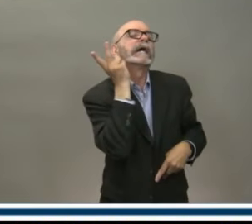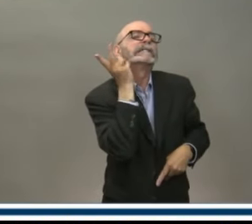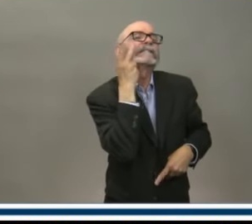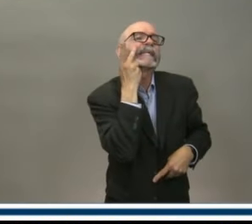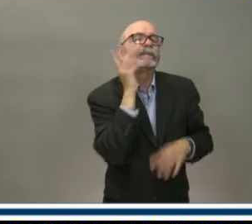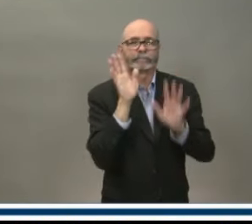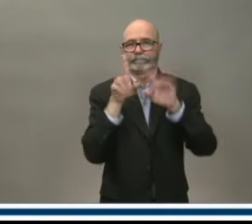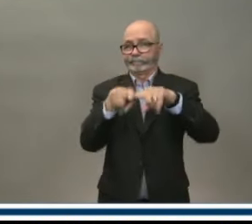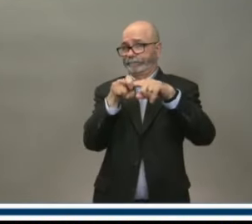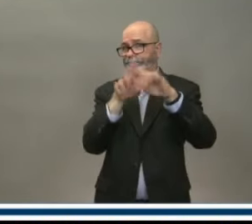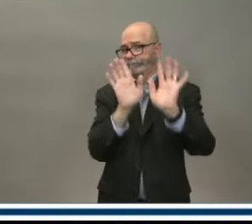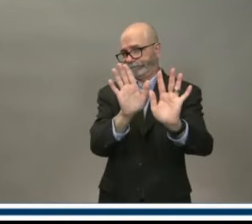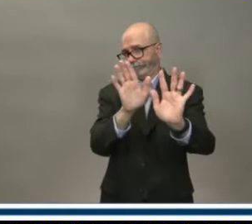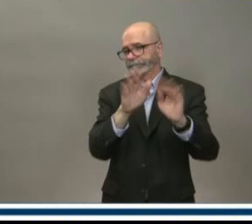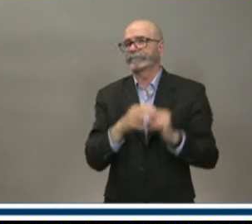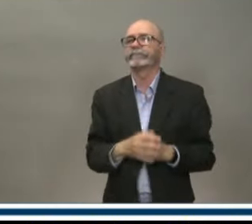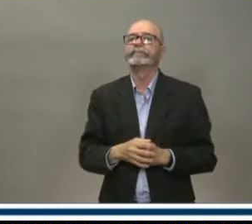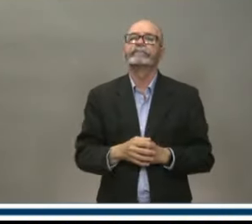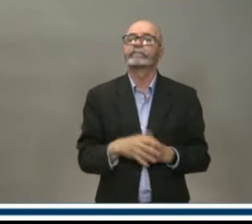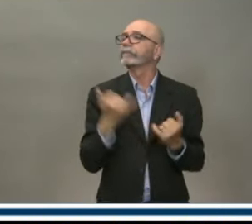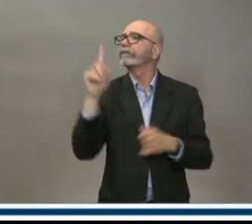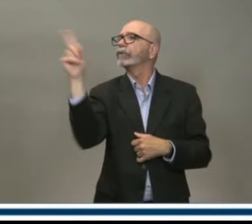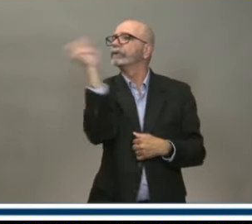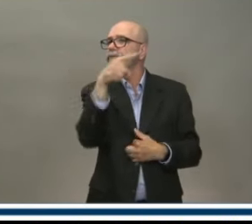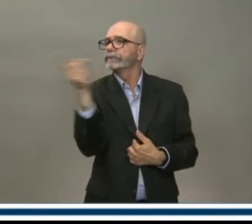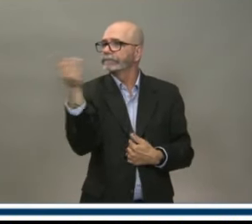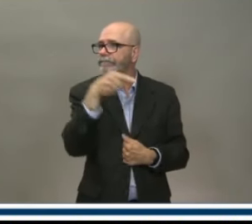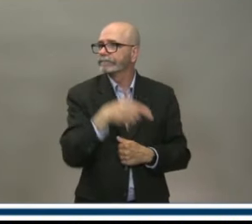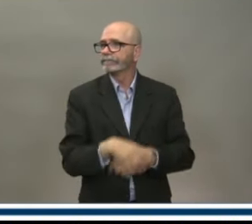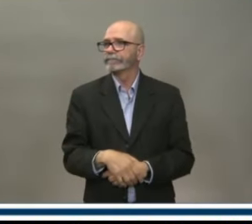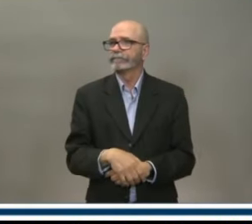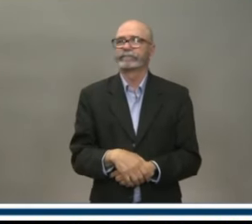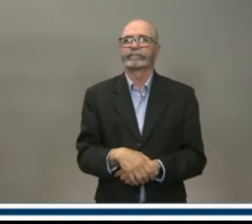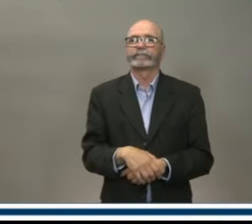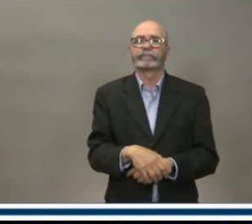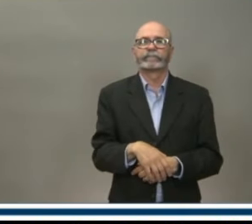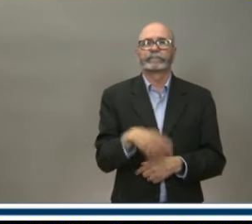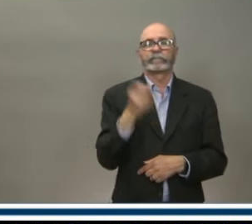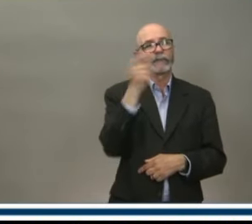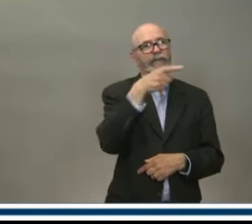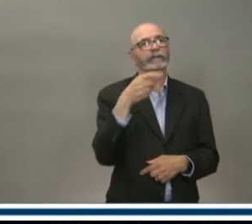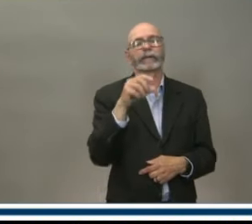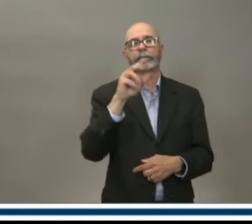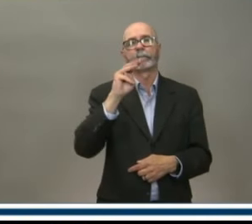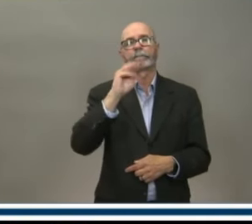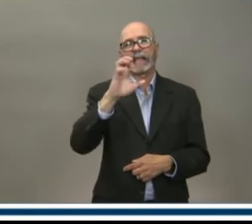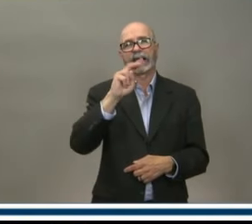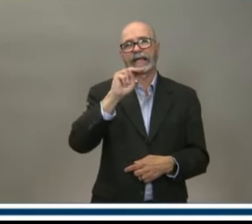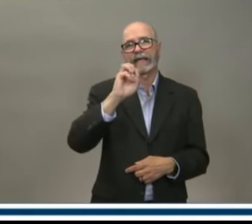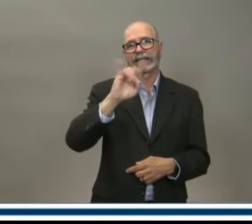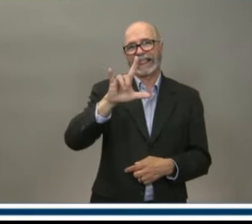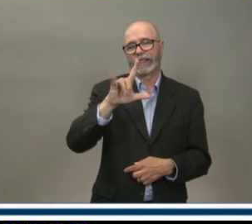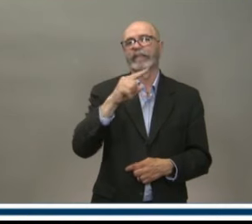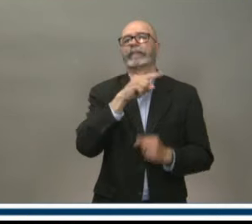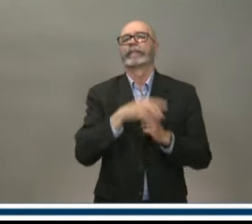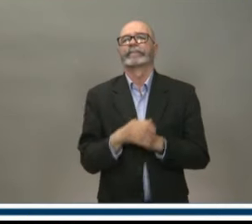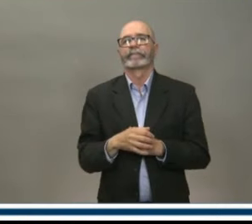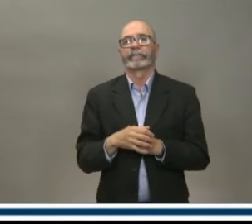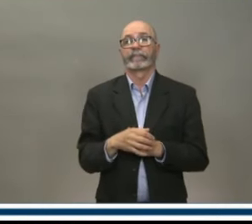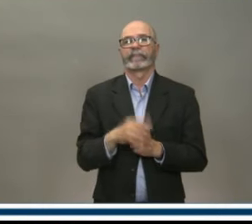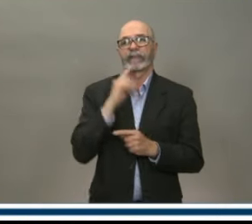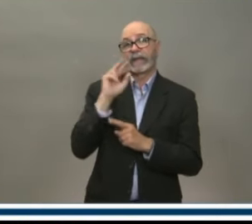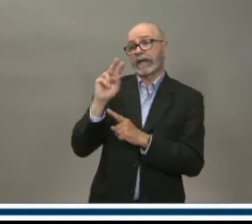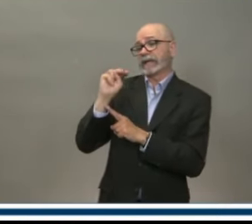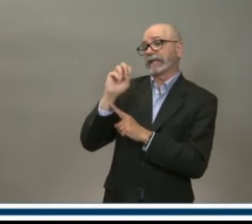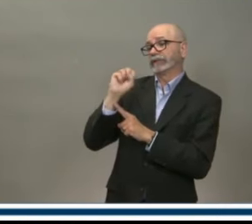Mike, with your follow-up. Thank you. Premier, the NSGEU put out a news release today, which I suspect you're aware of by now,